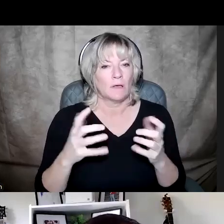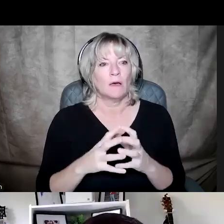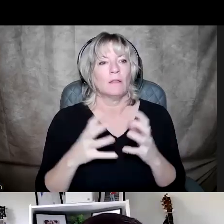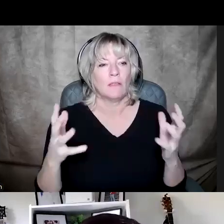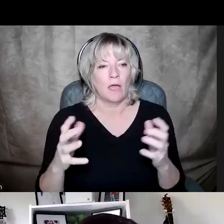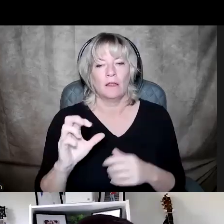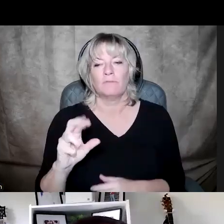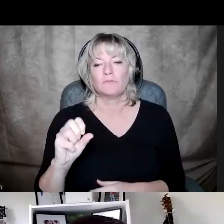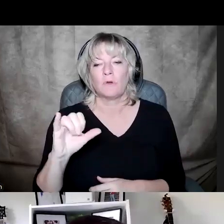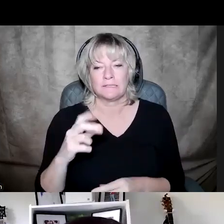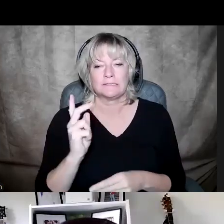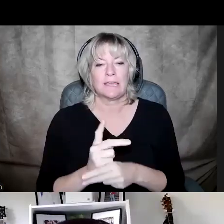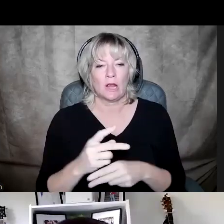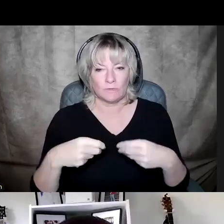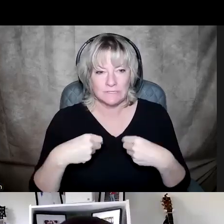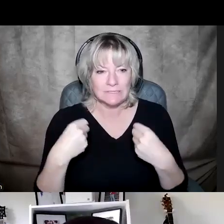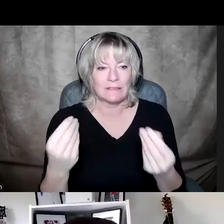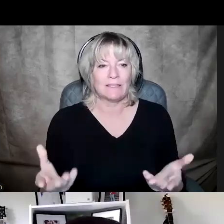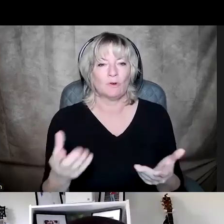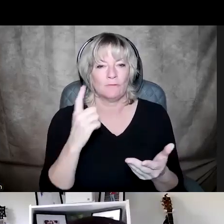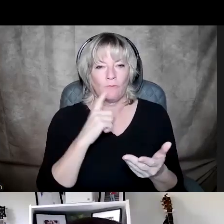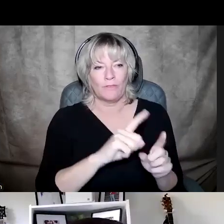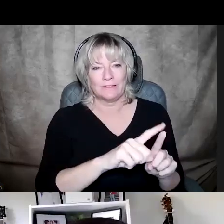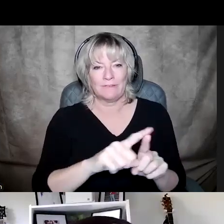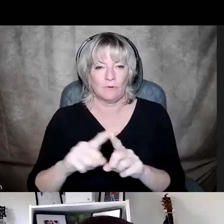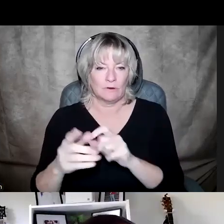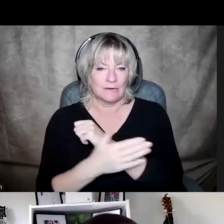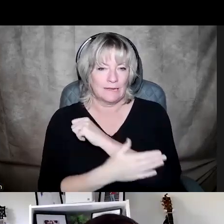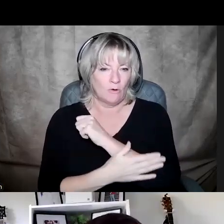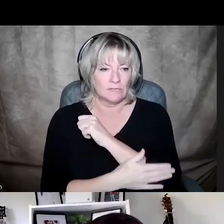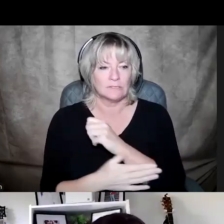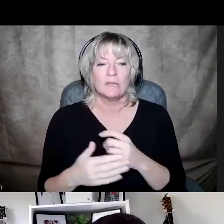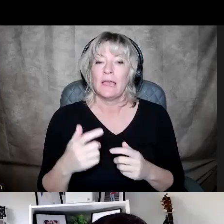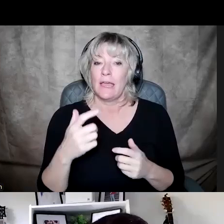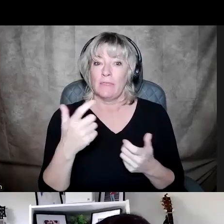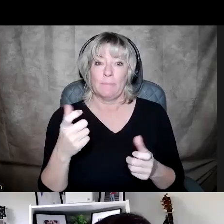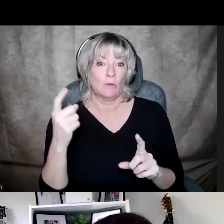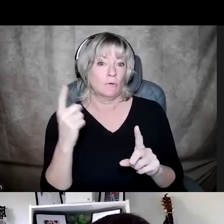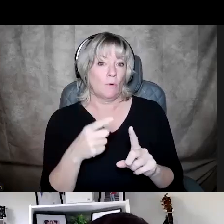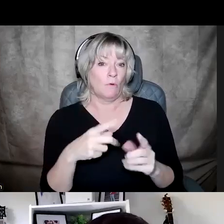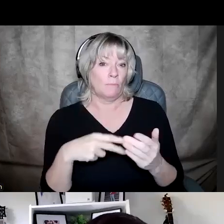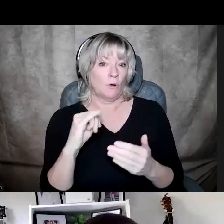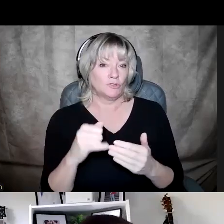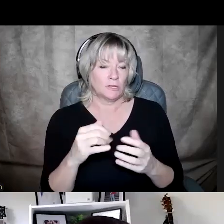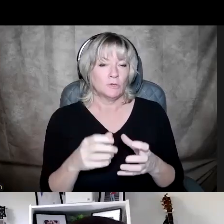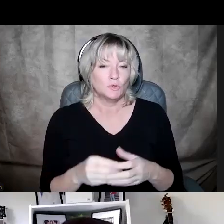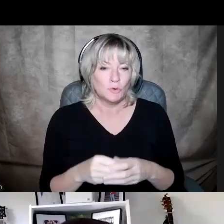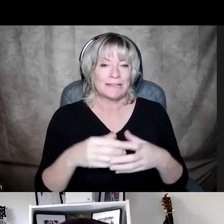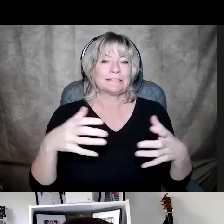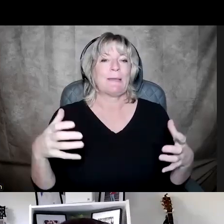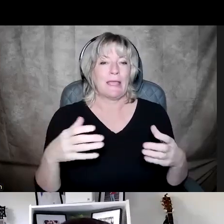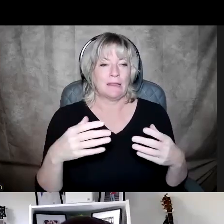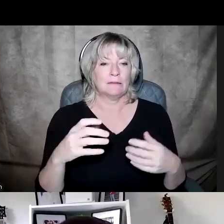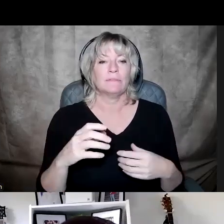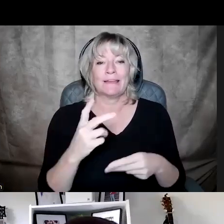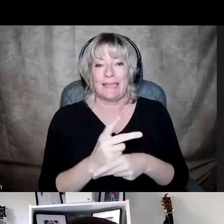crisis care was being delivered across these counties. And again, sort of being one of the main aims of the project were to expand the crisis care delivery. I think those numbers